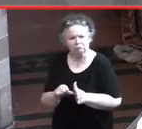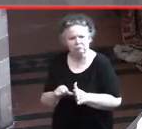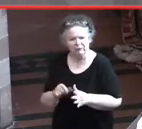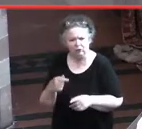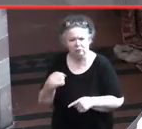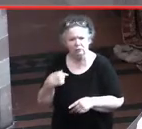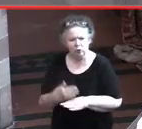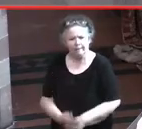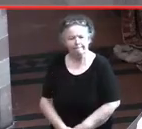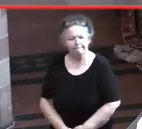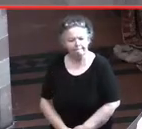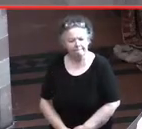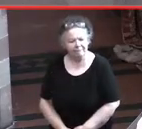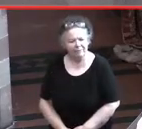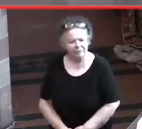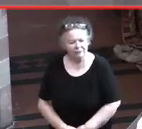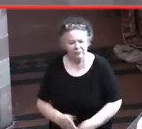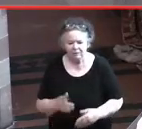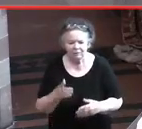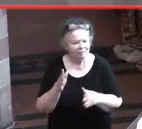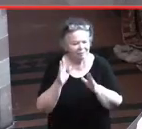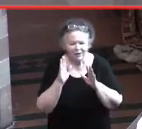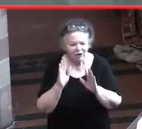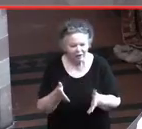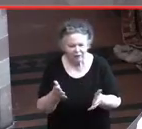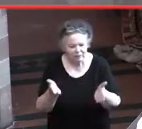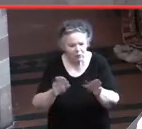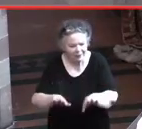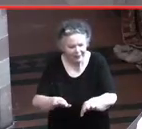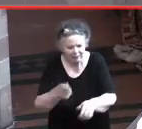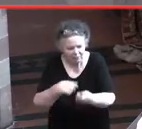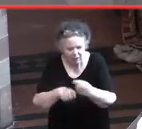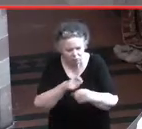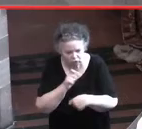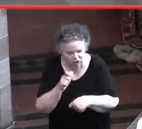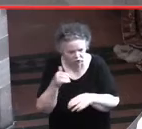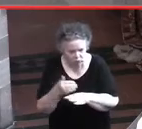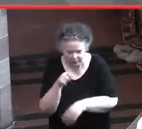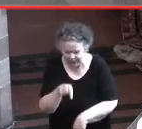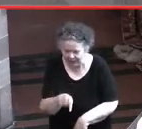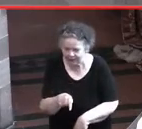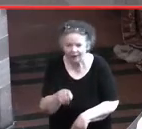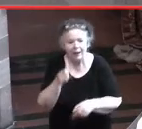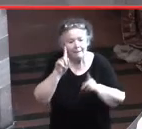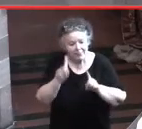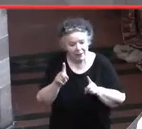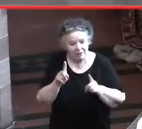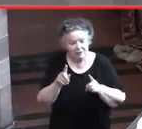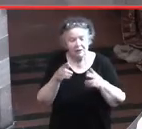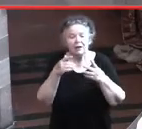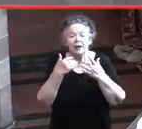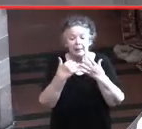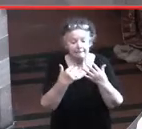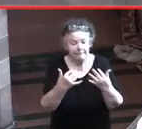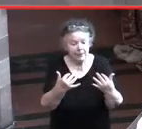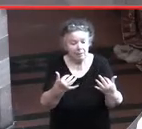In one sense, it doesn't take being ordained to do that. But being in this public role